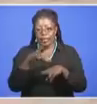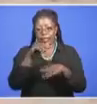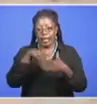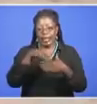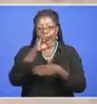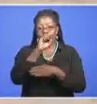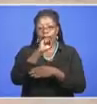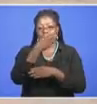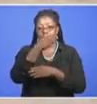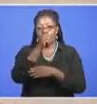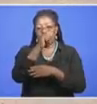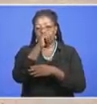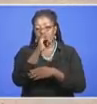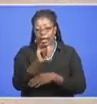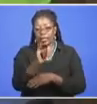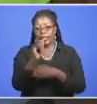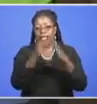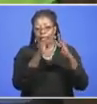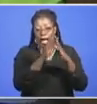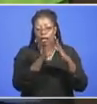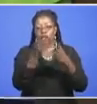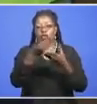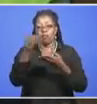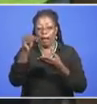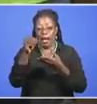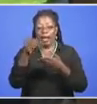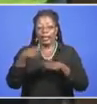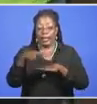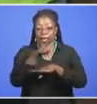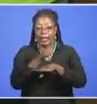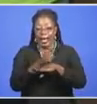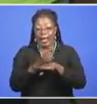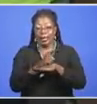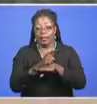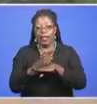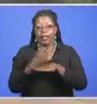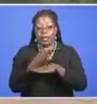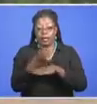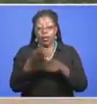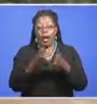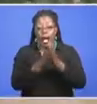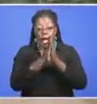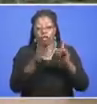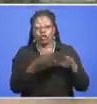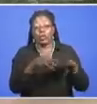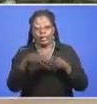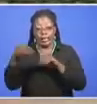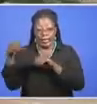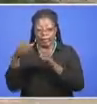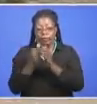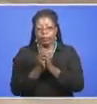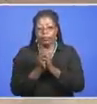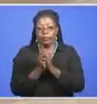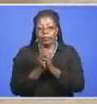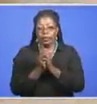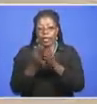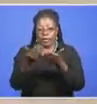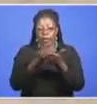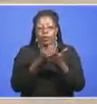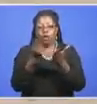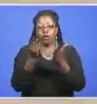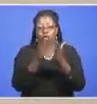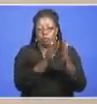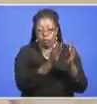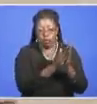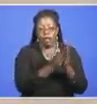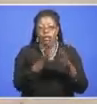preference to buy or lease land in those areas they're now being compelled to vacate. Note that many of those shanty town communities are